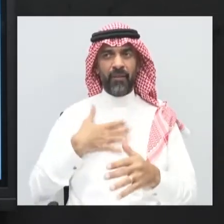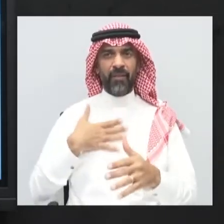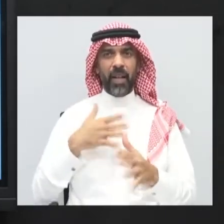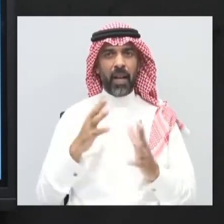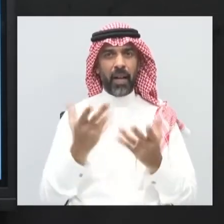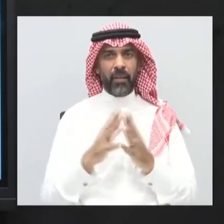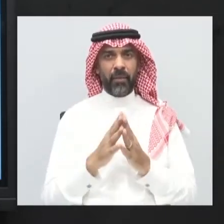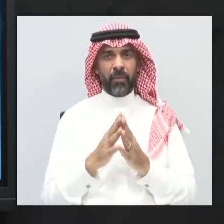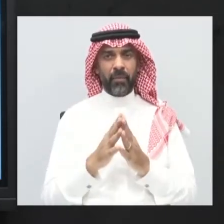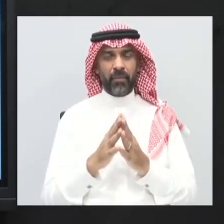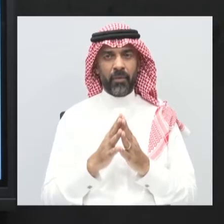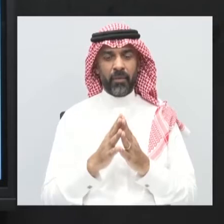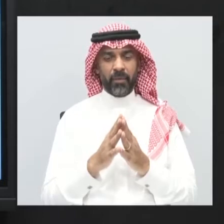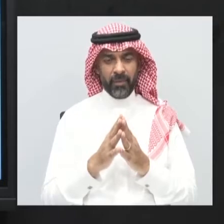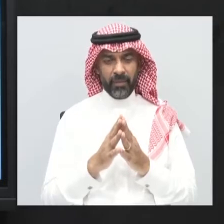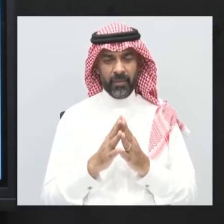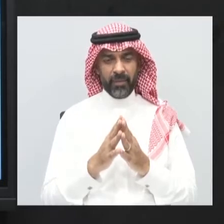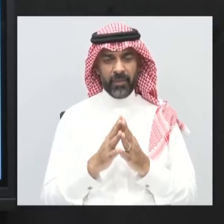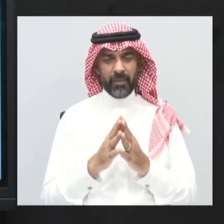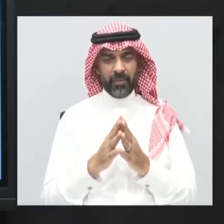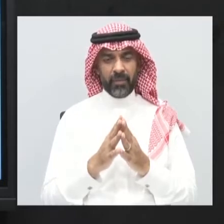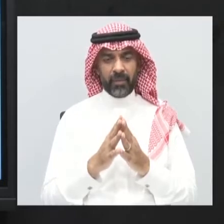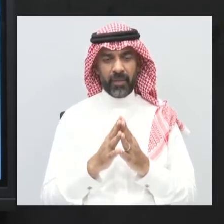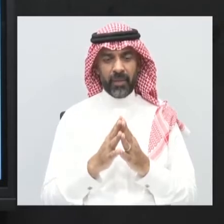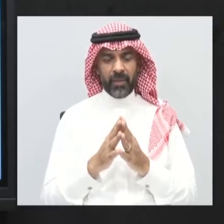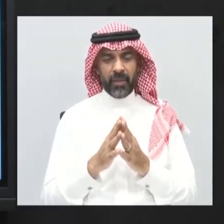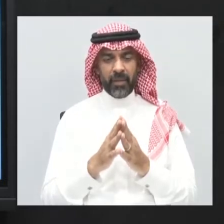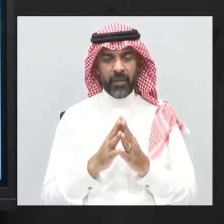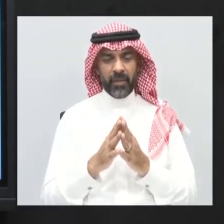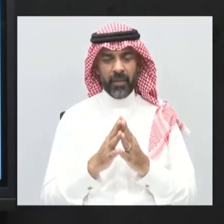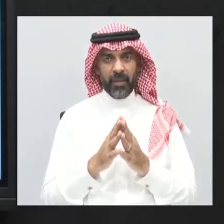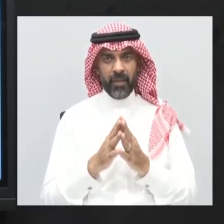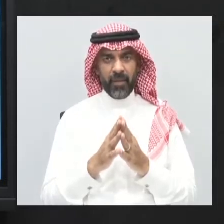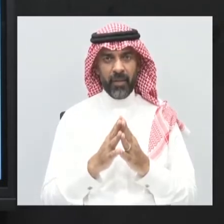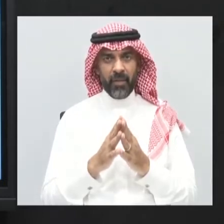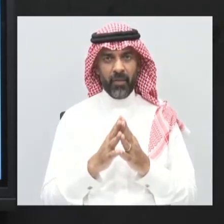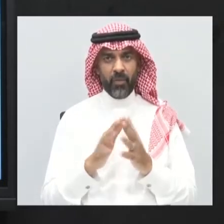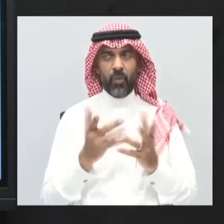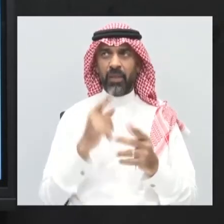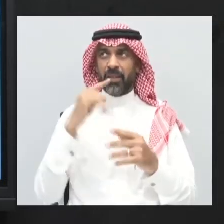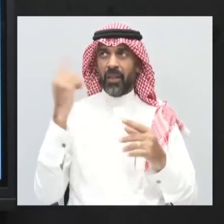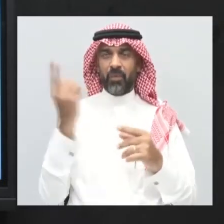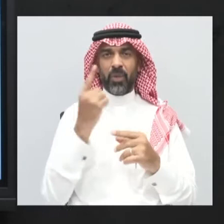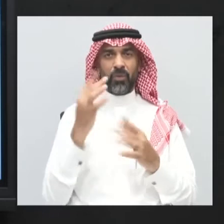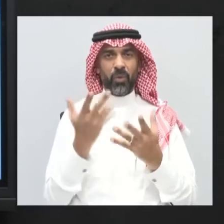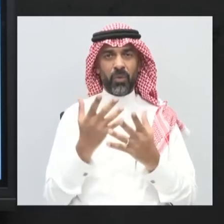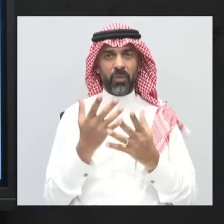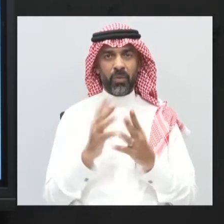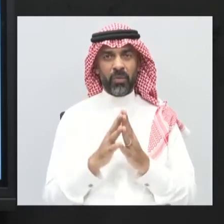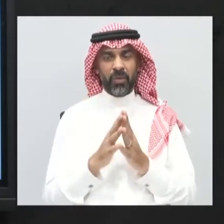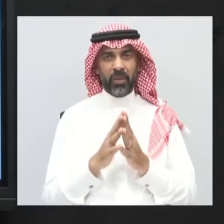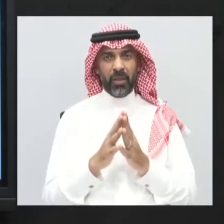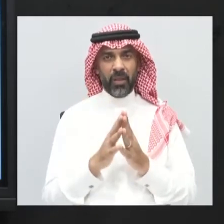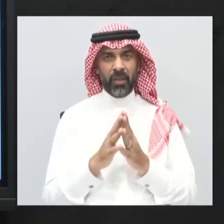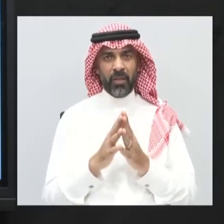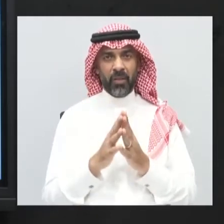could be called a weather, right? You know what air means? So it's basically around us. There's a hard word for that.